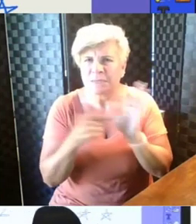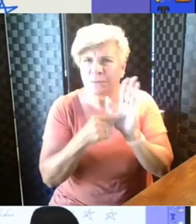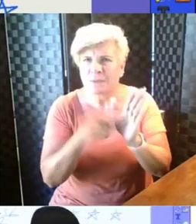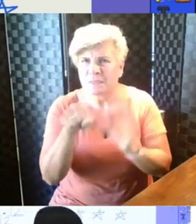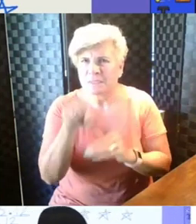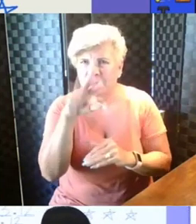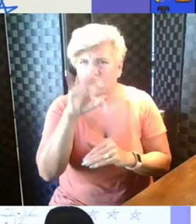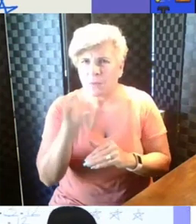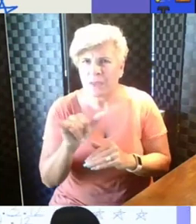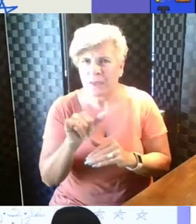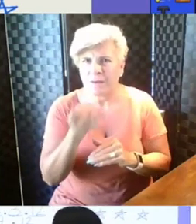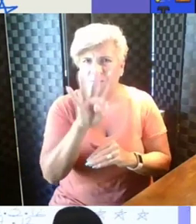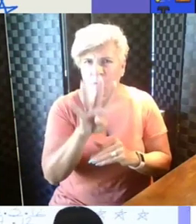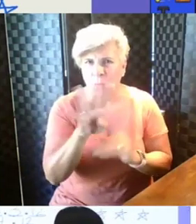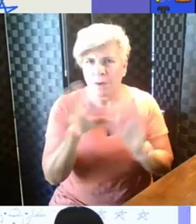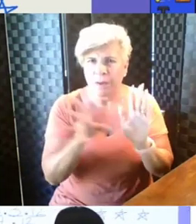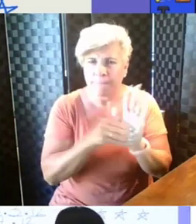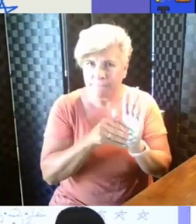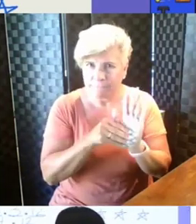get